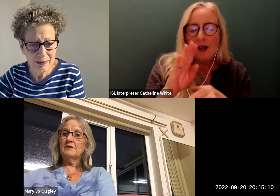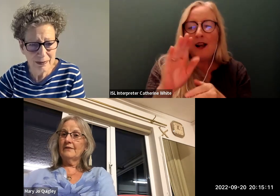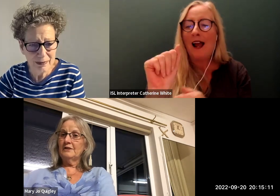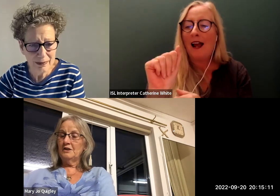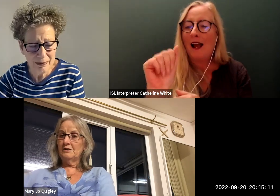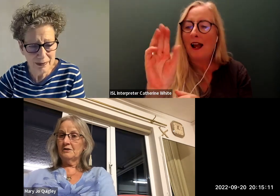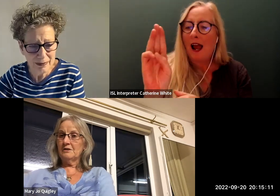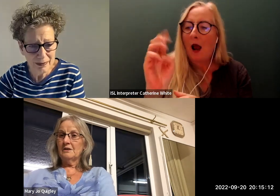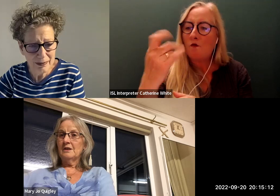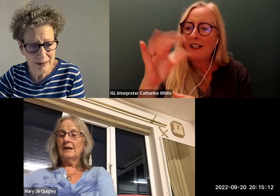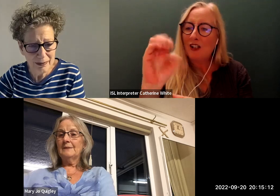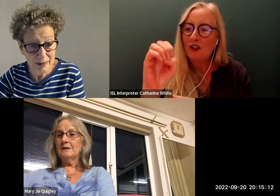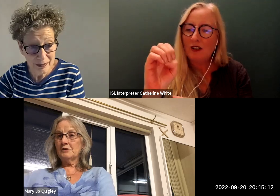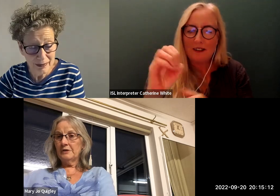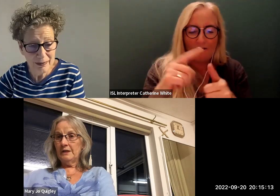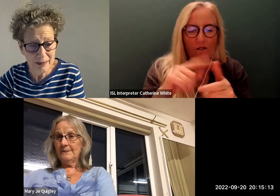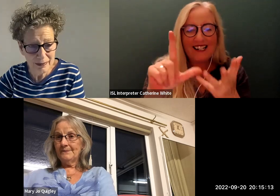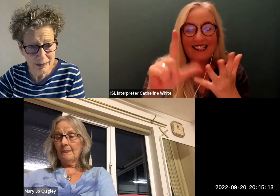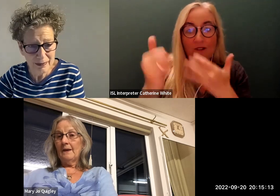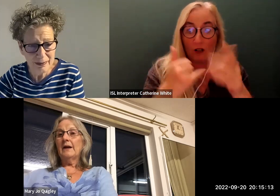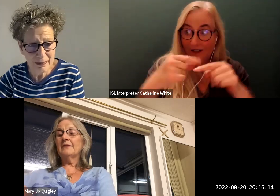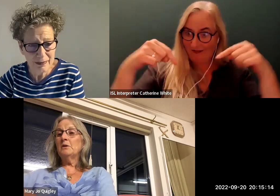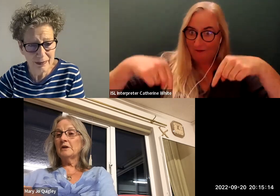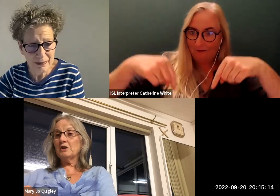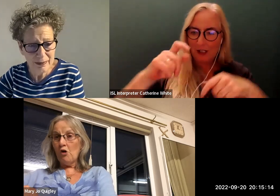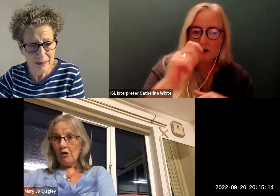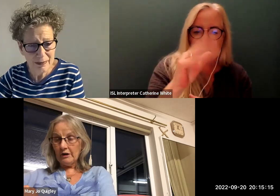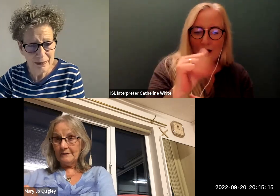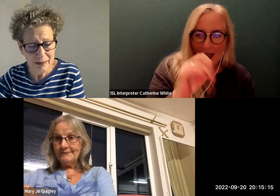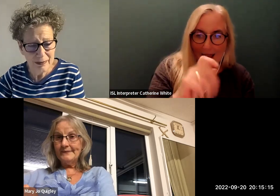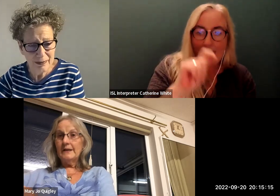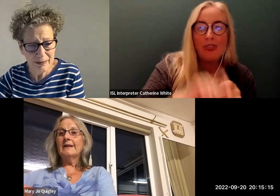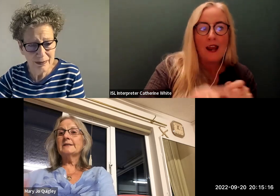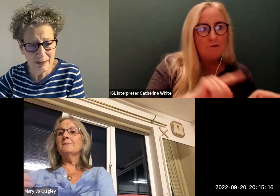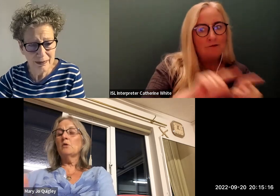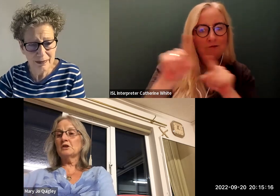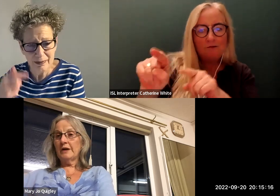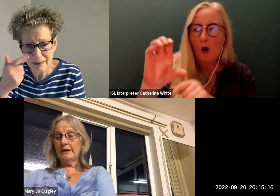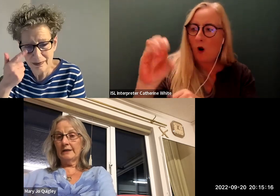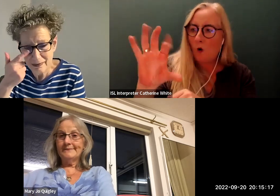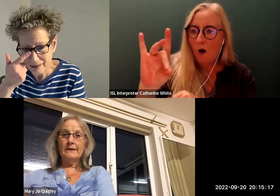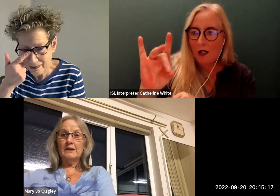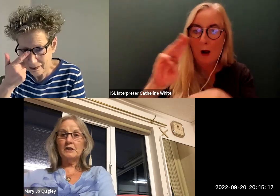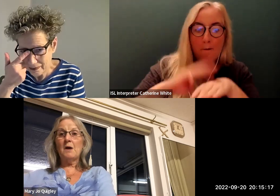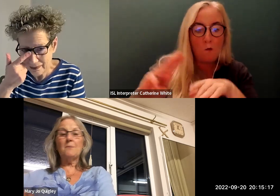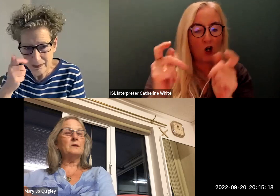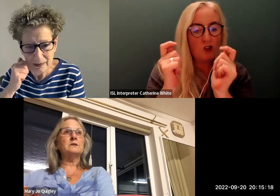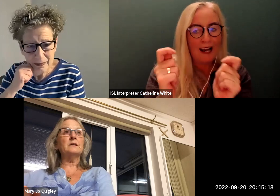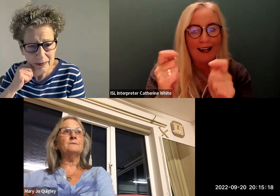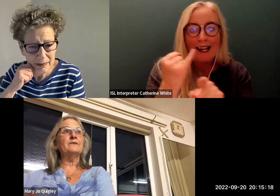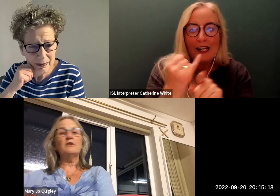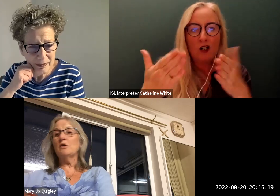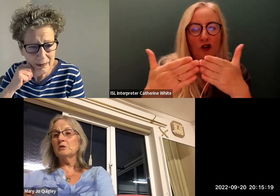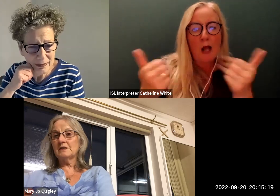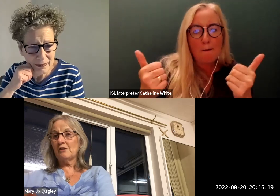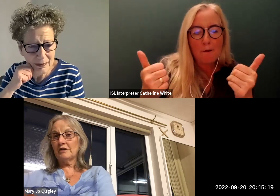for 7 years in Tralee, and then he went to Cork and did more training in a shop that's